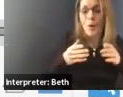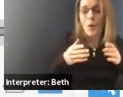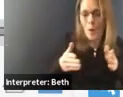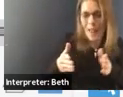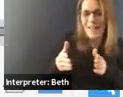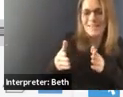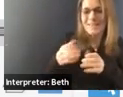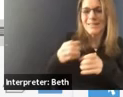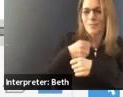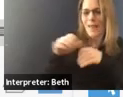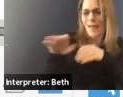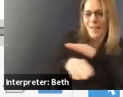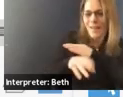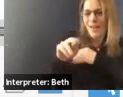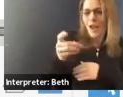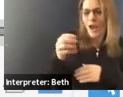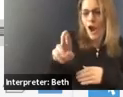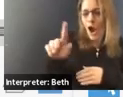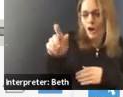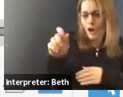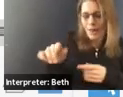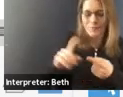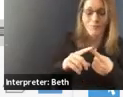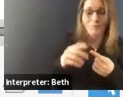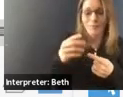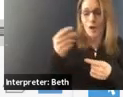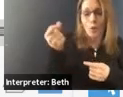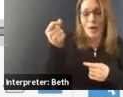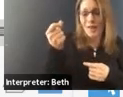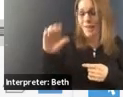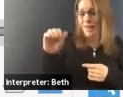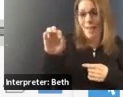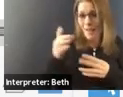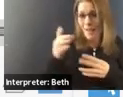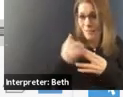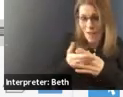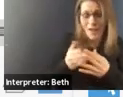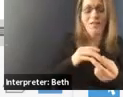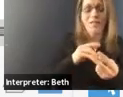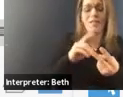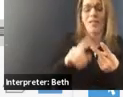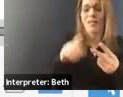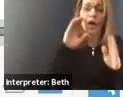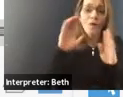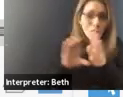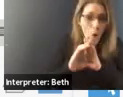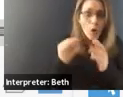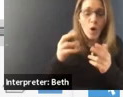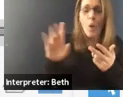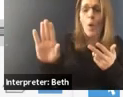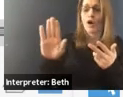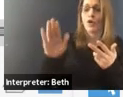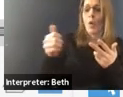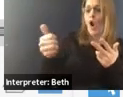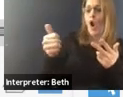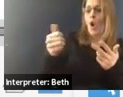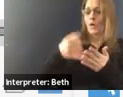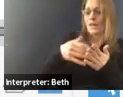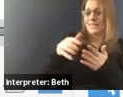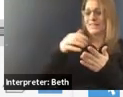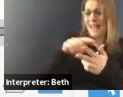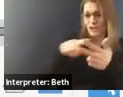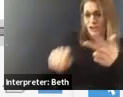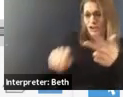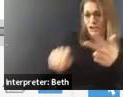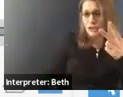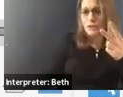you do a quick CAD file, whether you use a photo, or whether you use your own sketch. The most